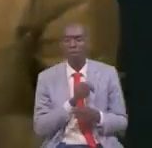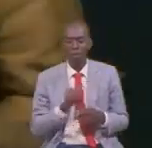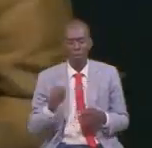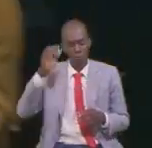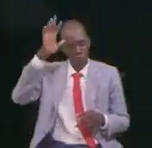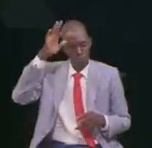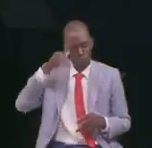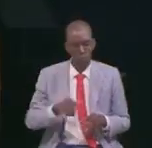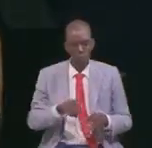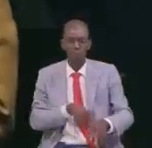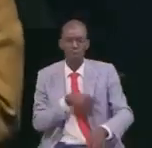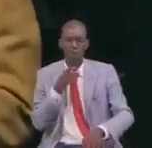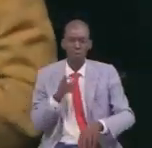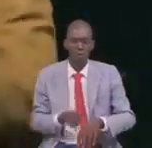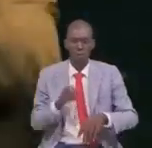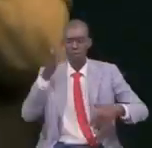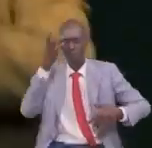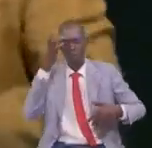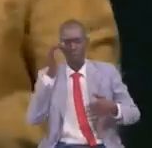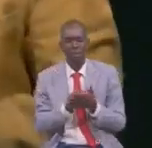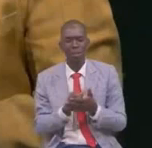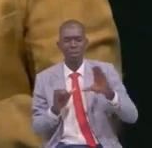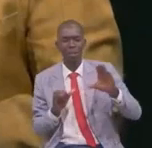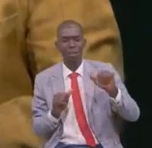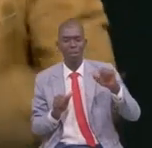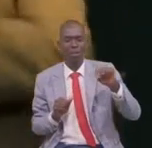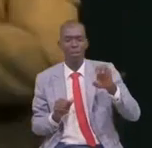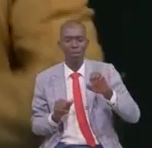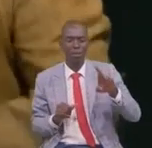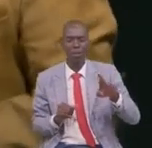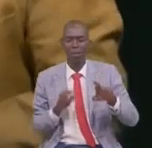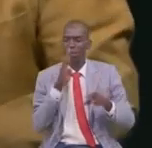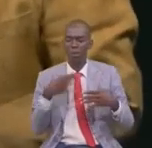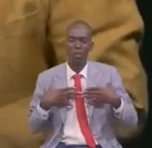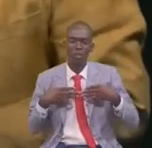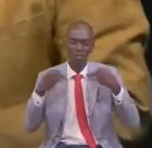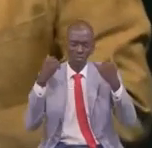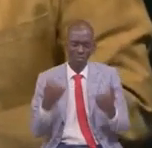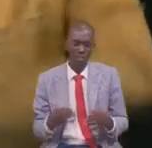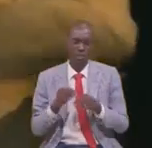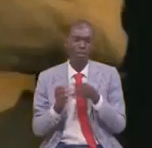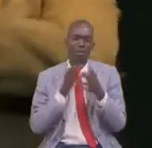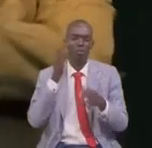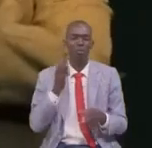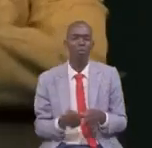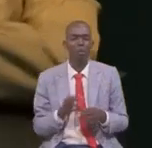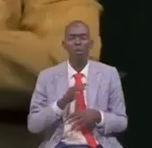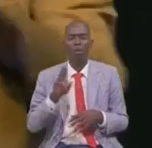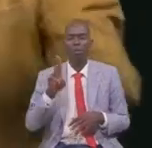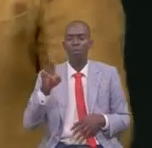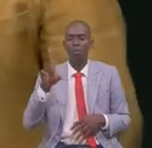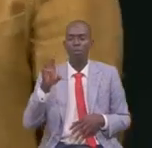Incurable long-standing sickness, that cancer, be healed now in Jesus' name.